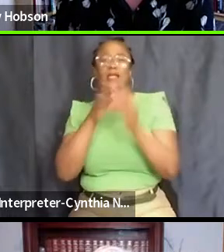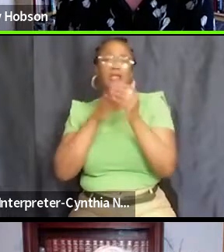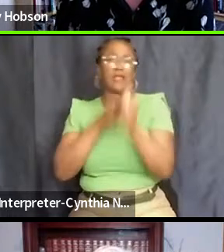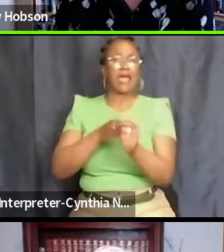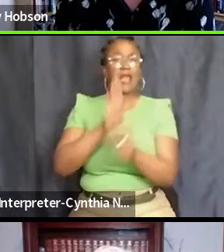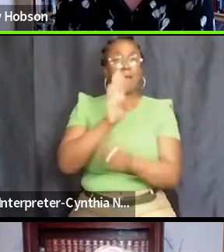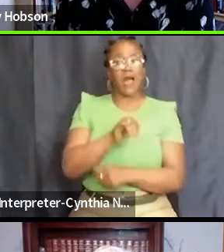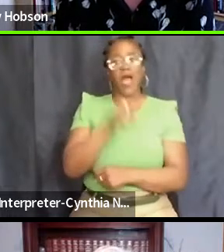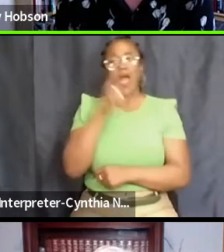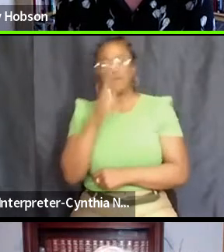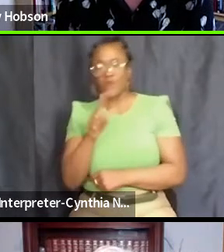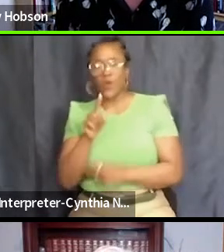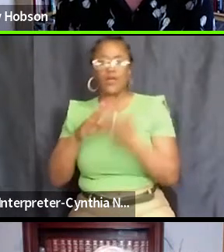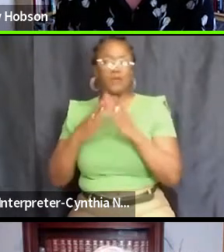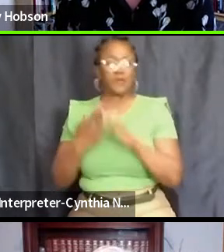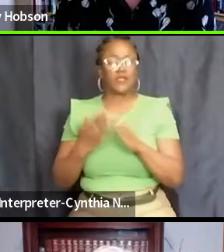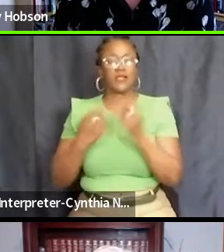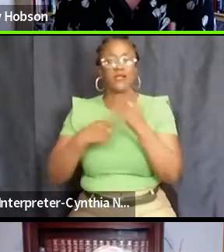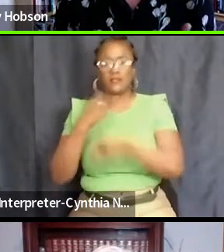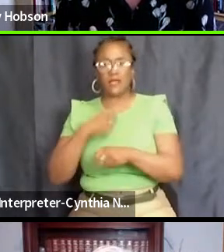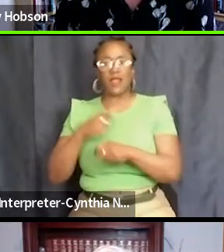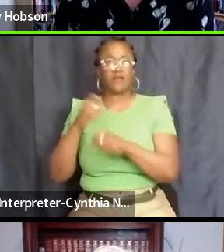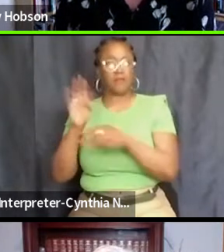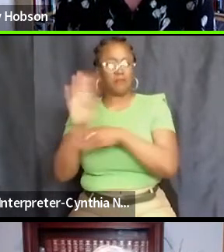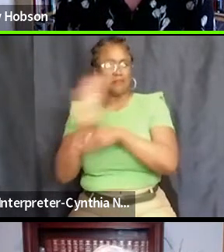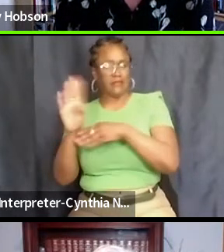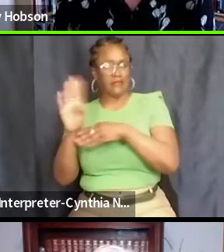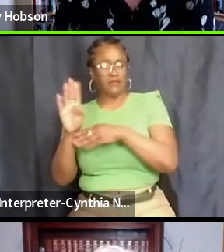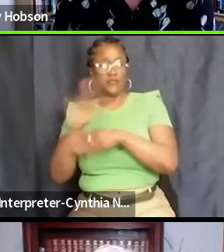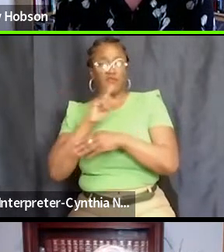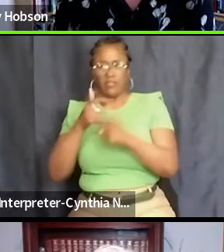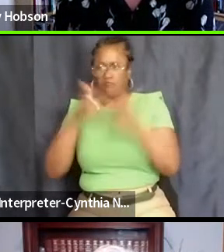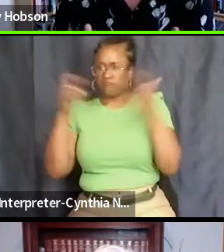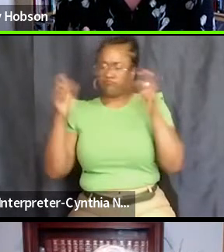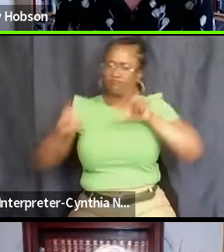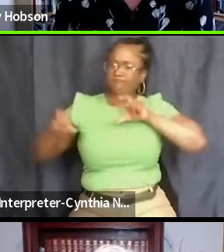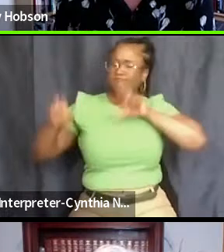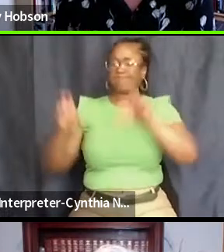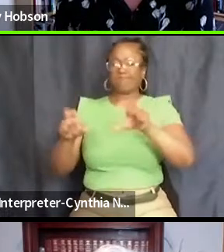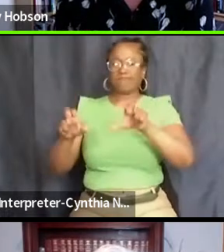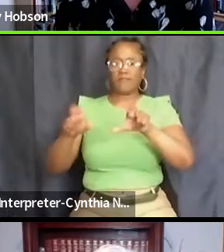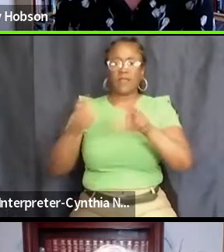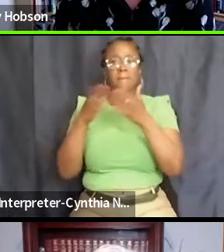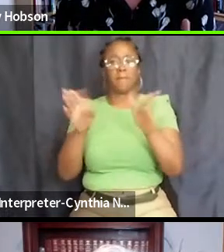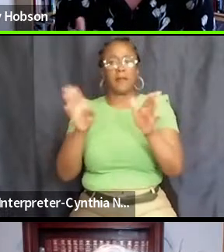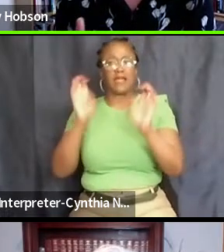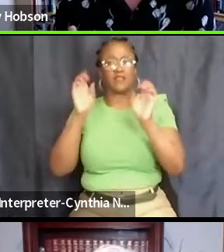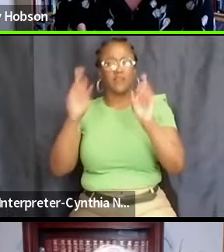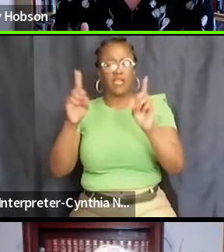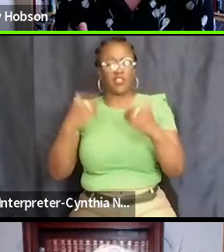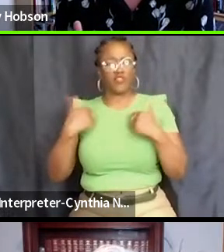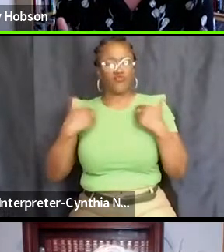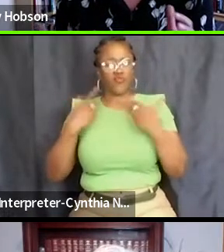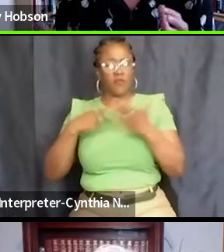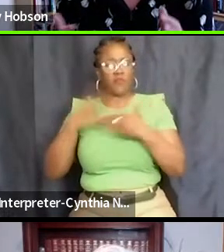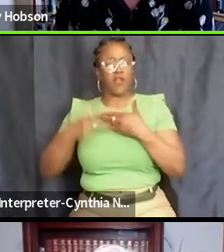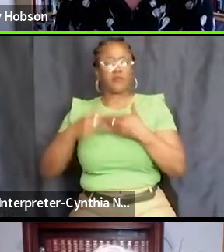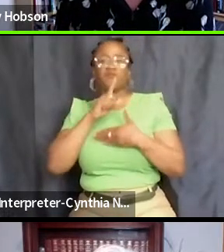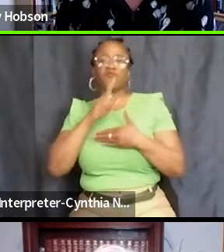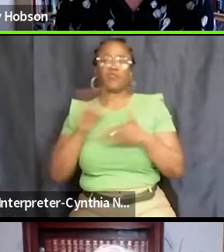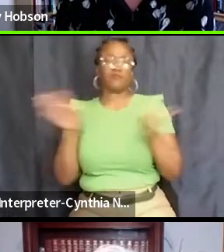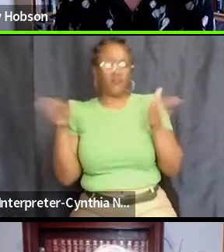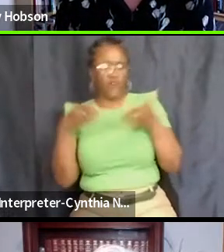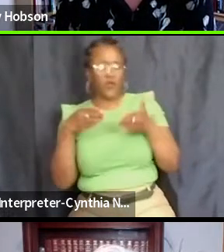community members rather than corporate interests, massive reinvestment in public education and youth programs, and also a real attention to